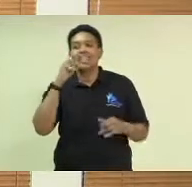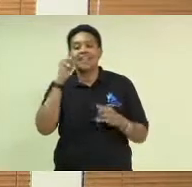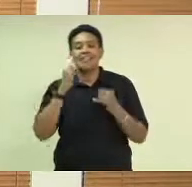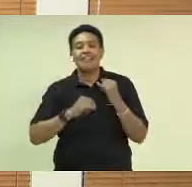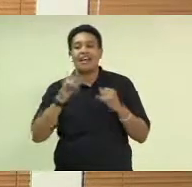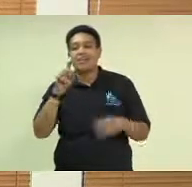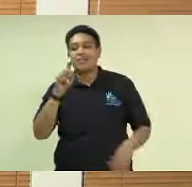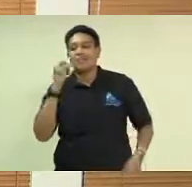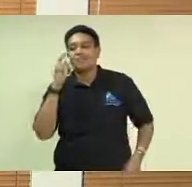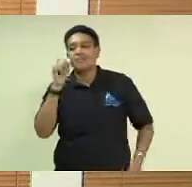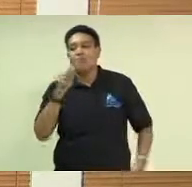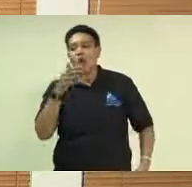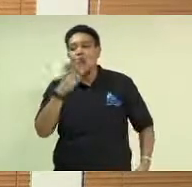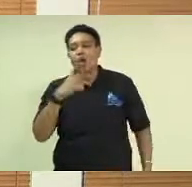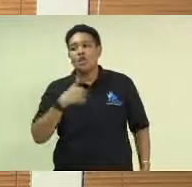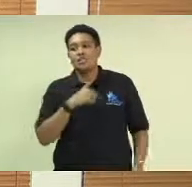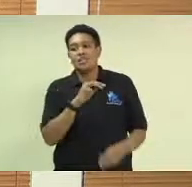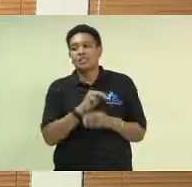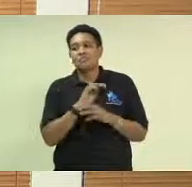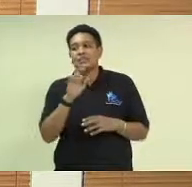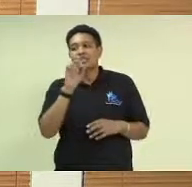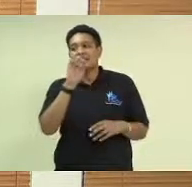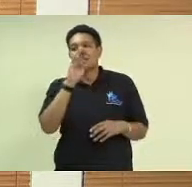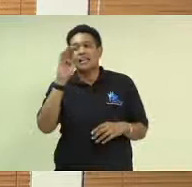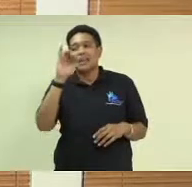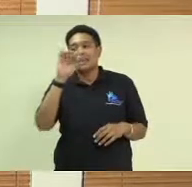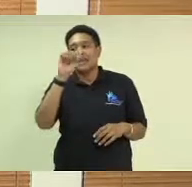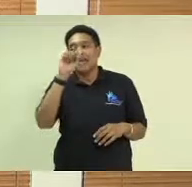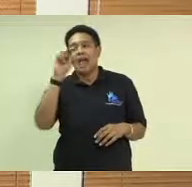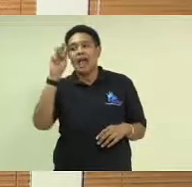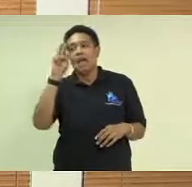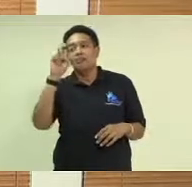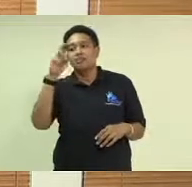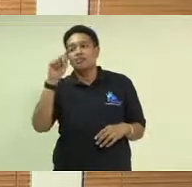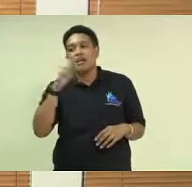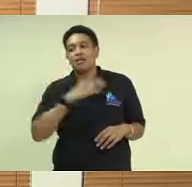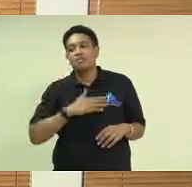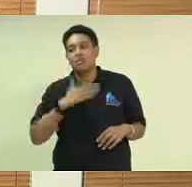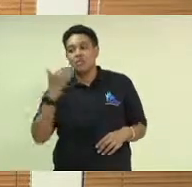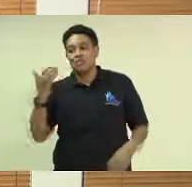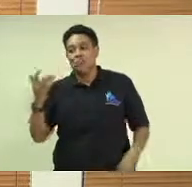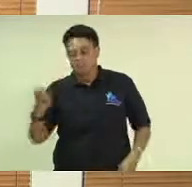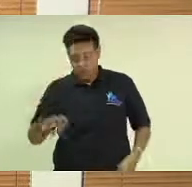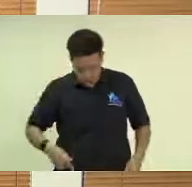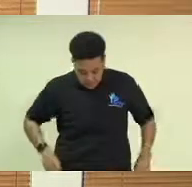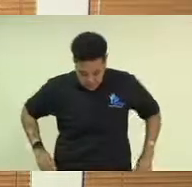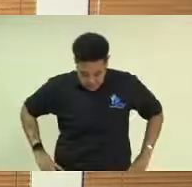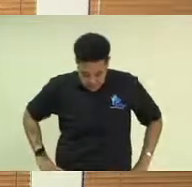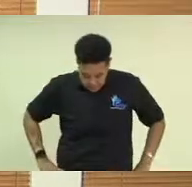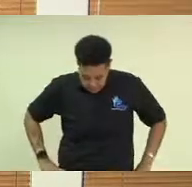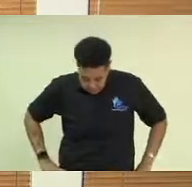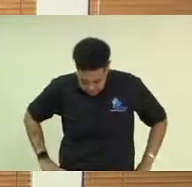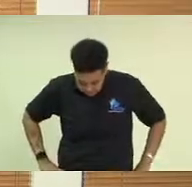But if you could allow us, Minister, Debian Wright, please go ahead.